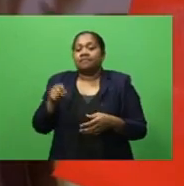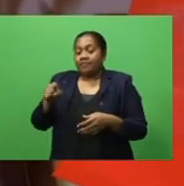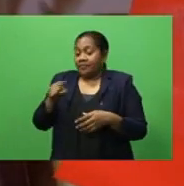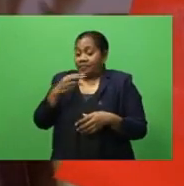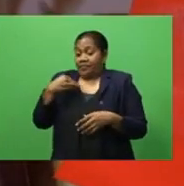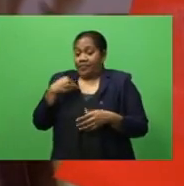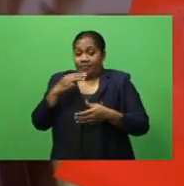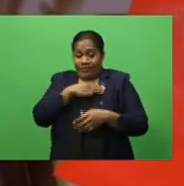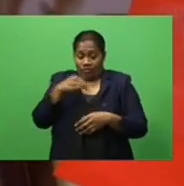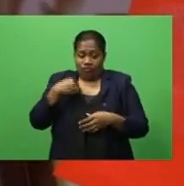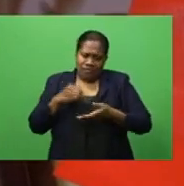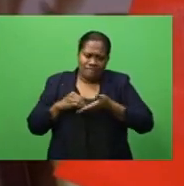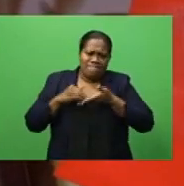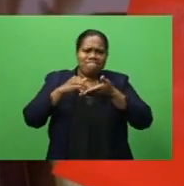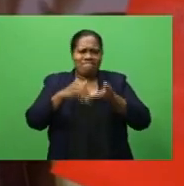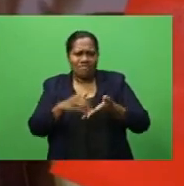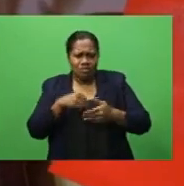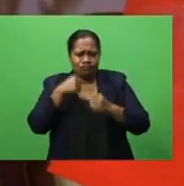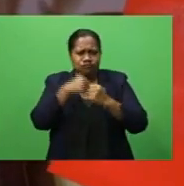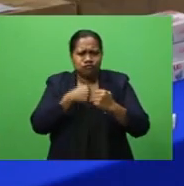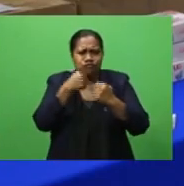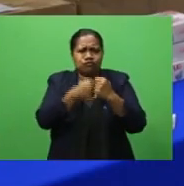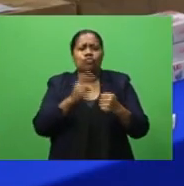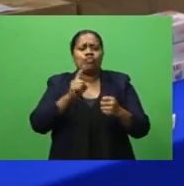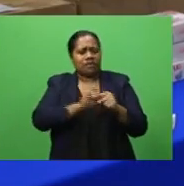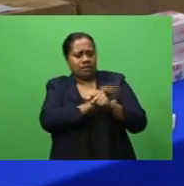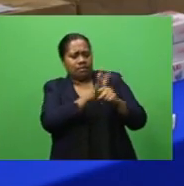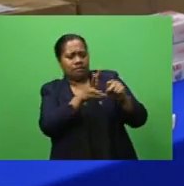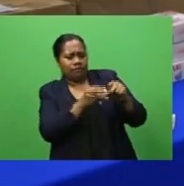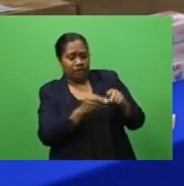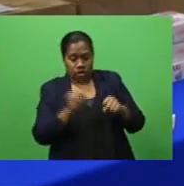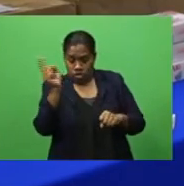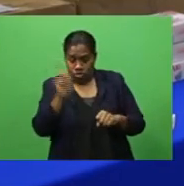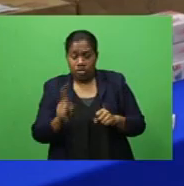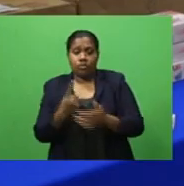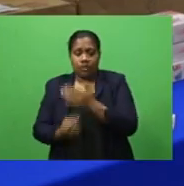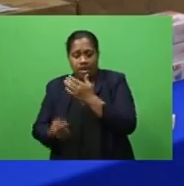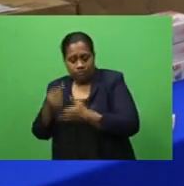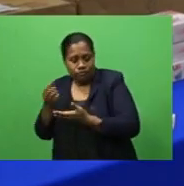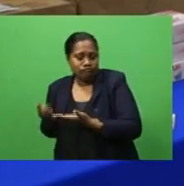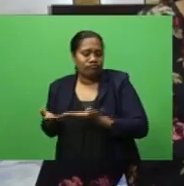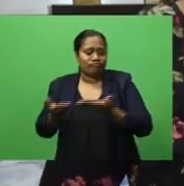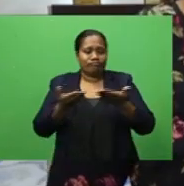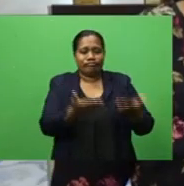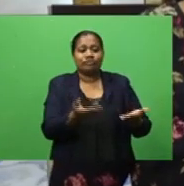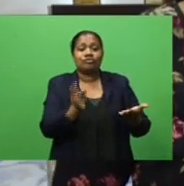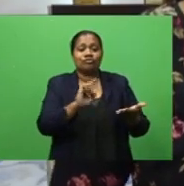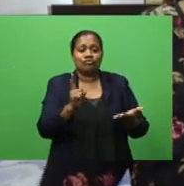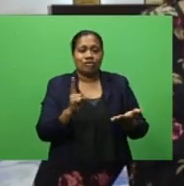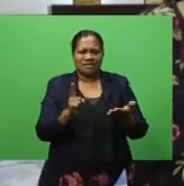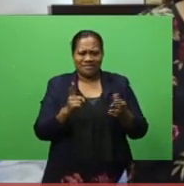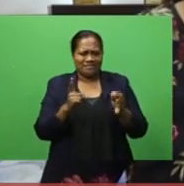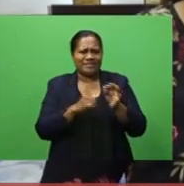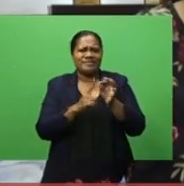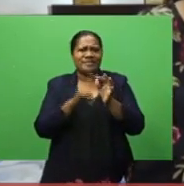against COVID-19, the China Friendship Association today donated personal protective equipment. Some of the equipment handed over to